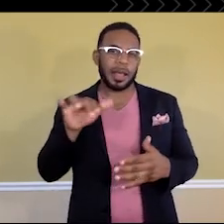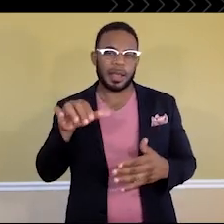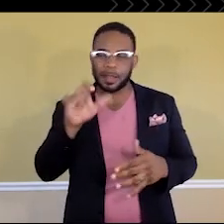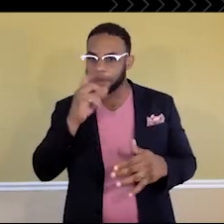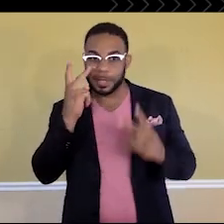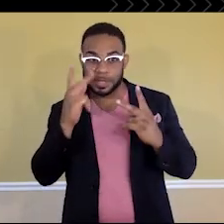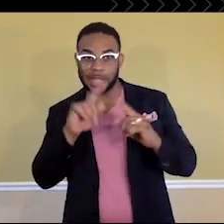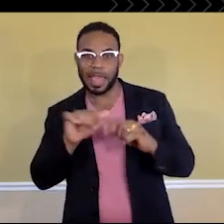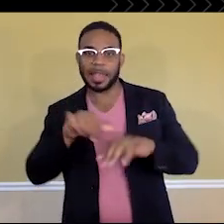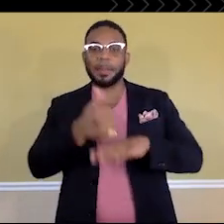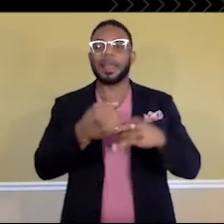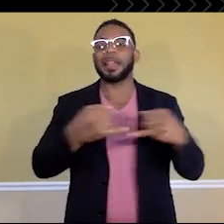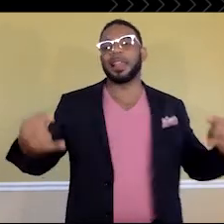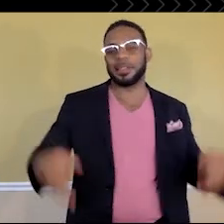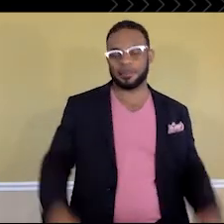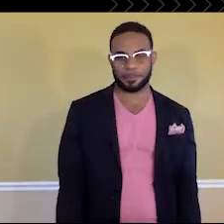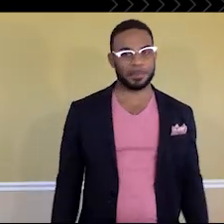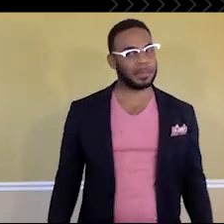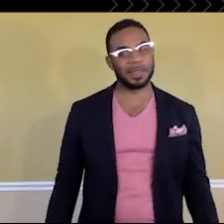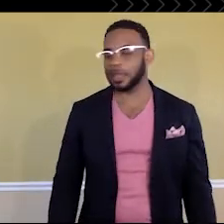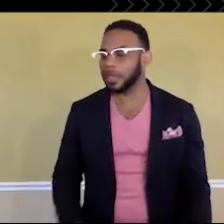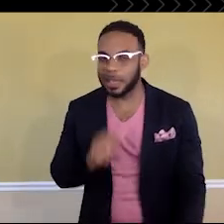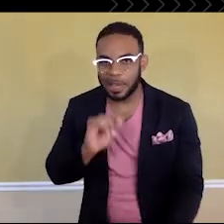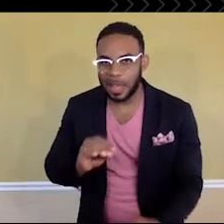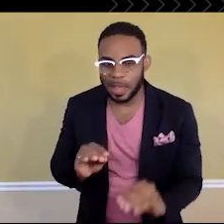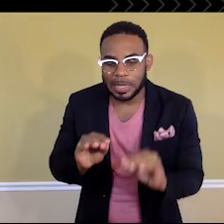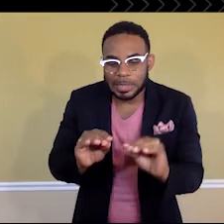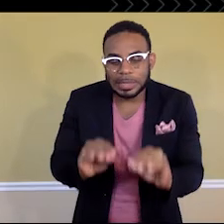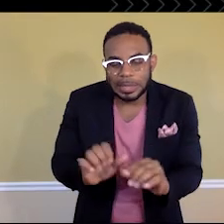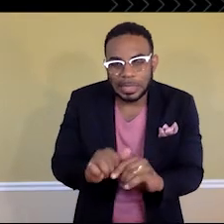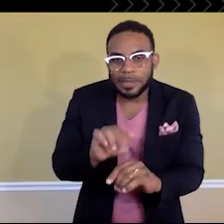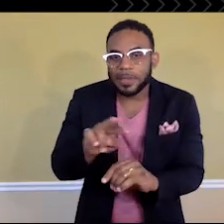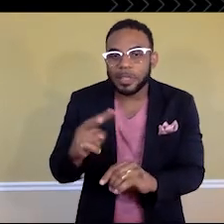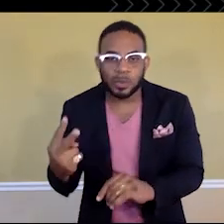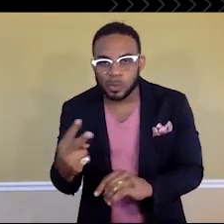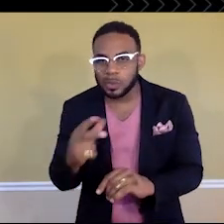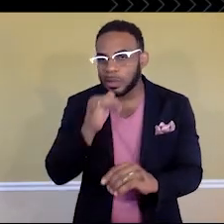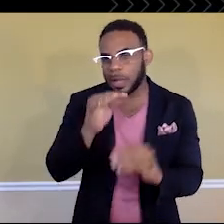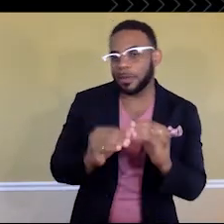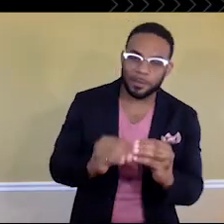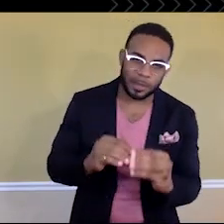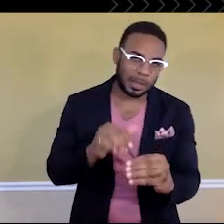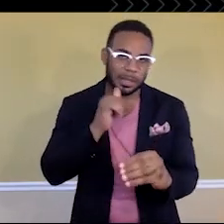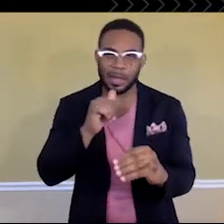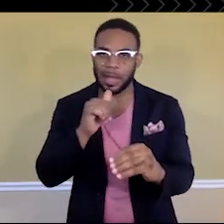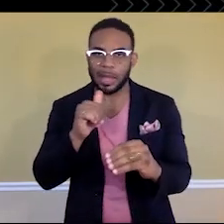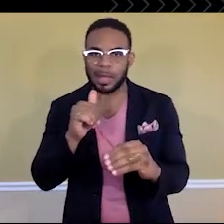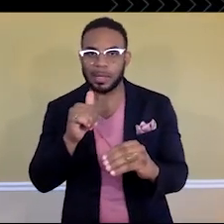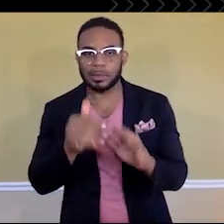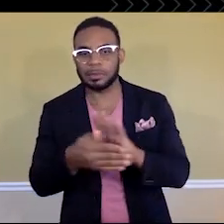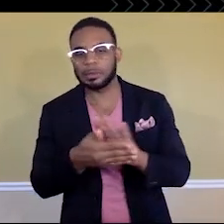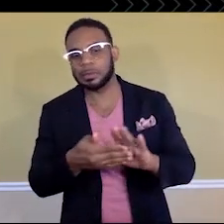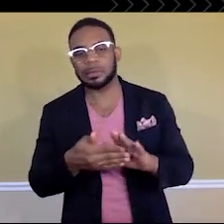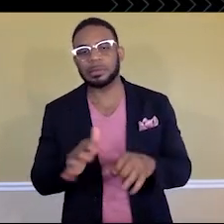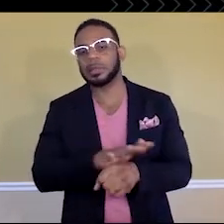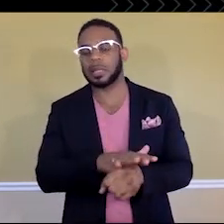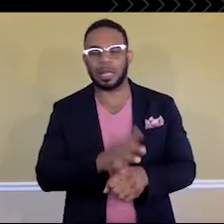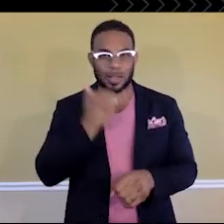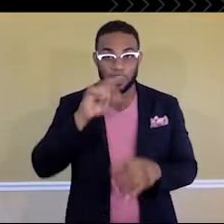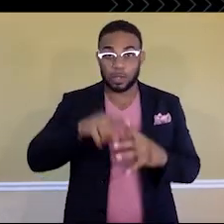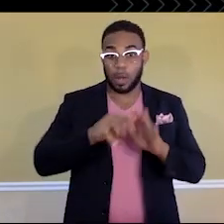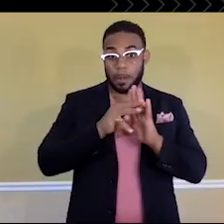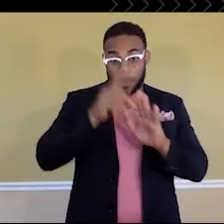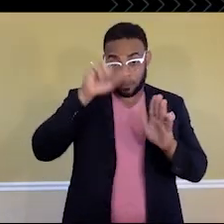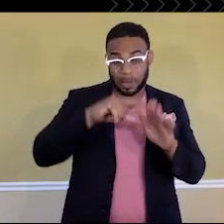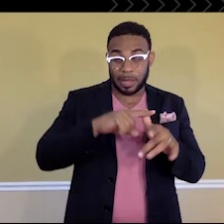to be seen as the baseline, not implemented in V2, not a fix, not a patch. But if we start modeling